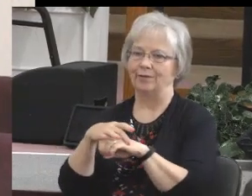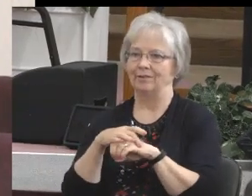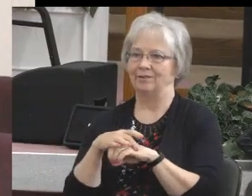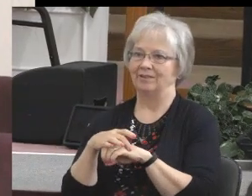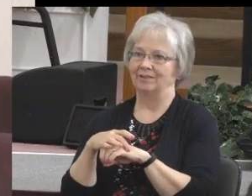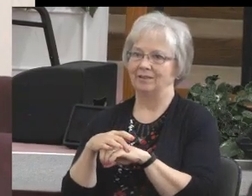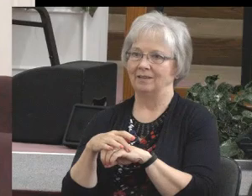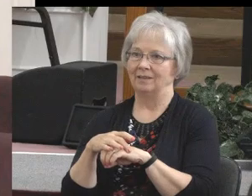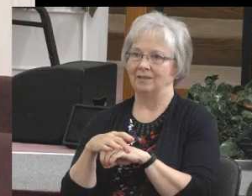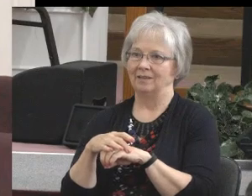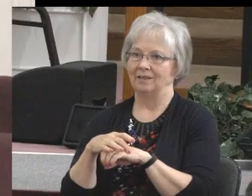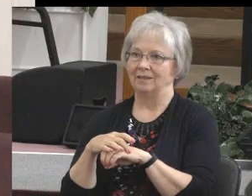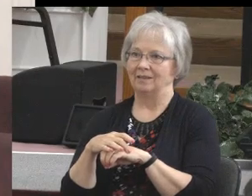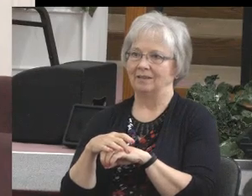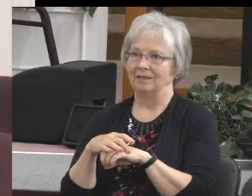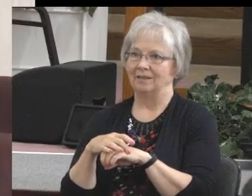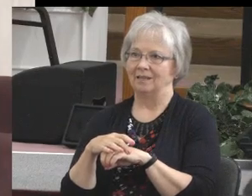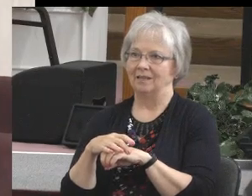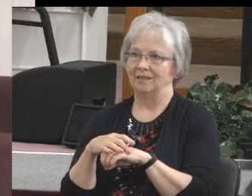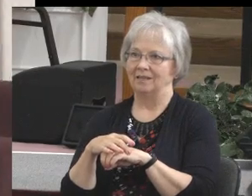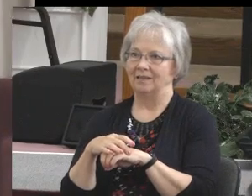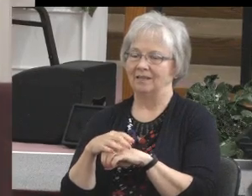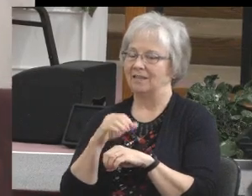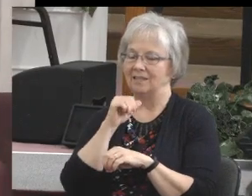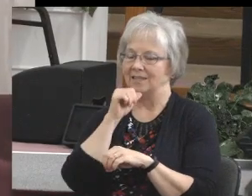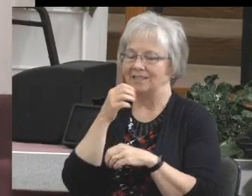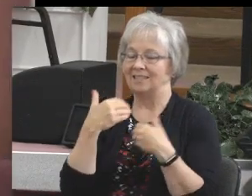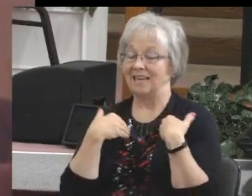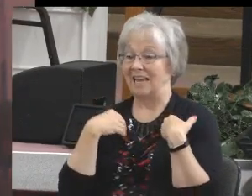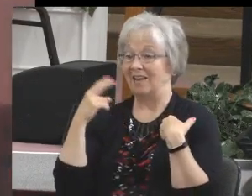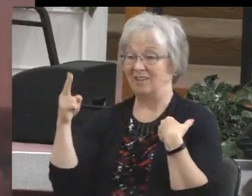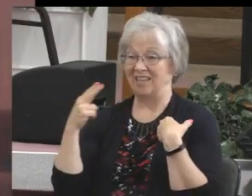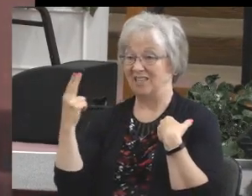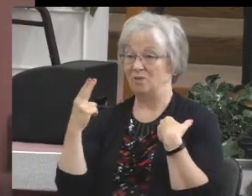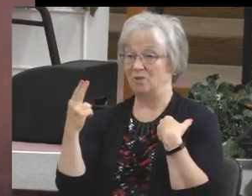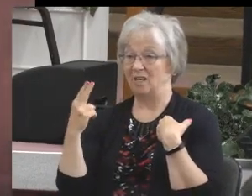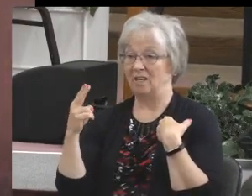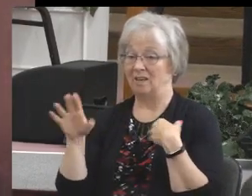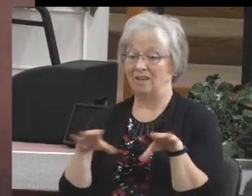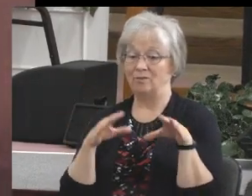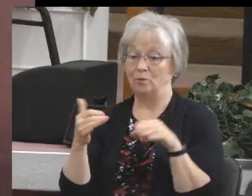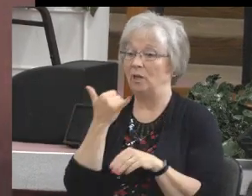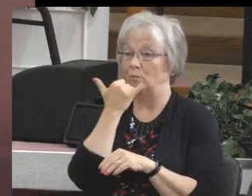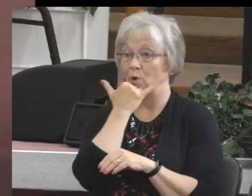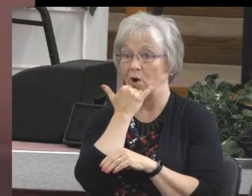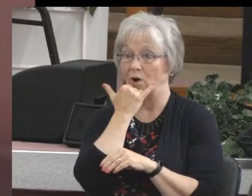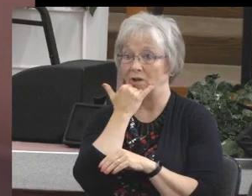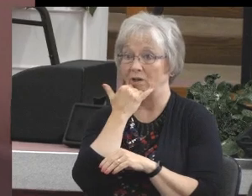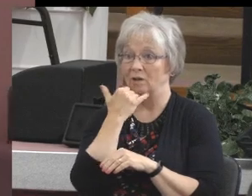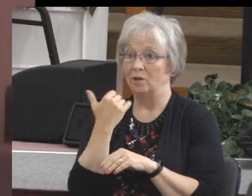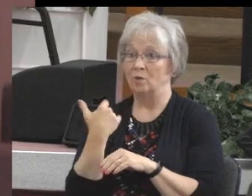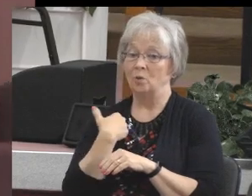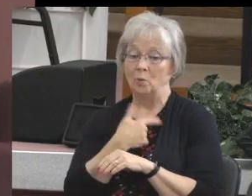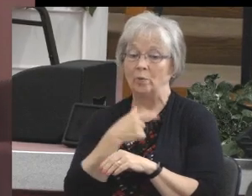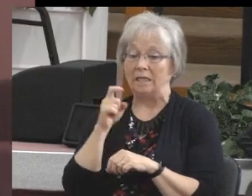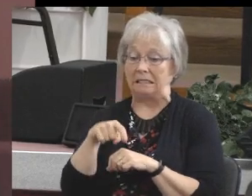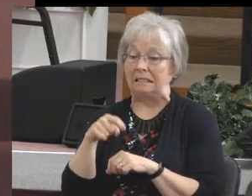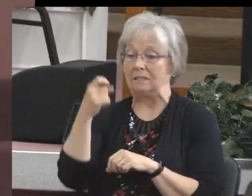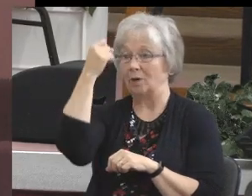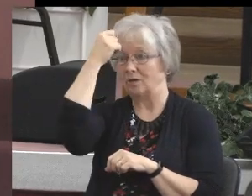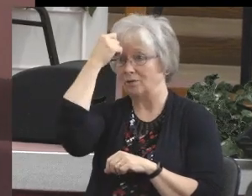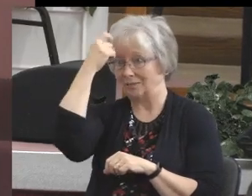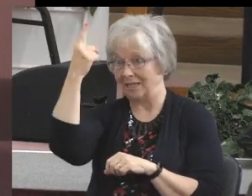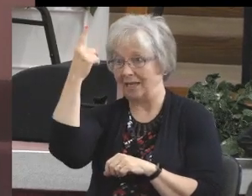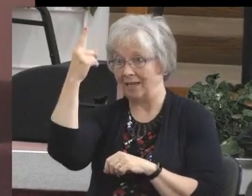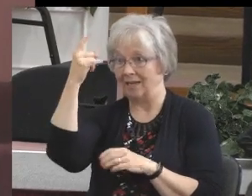that doesn't have a history of doing things that are wrong. We need to understand what